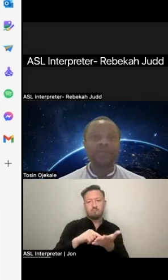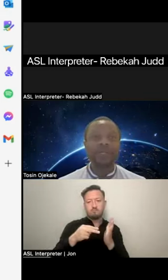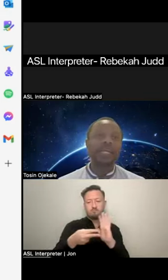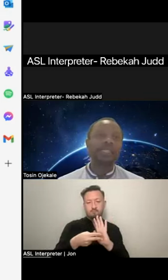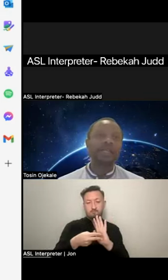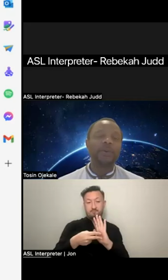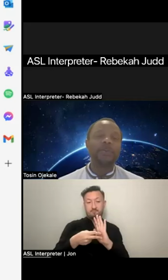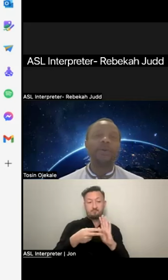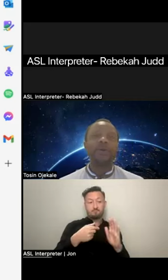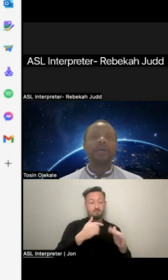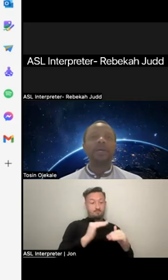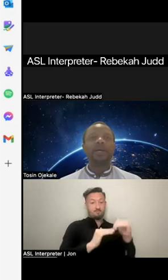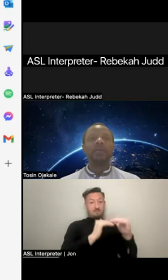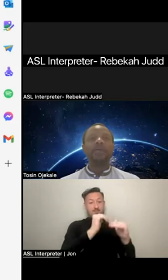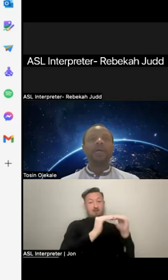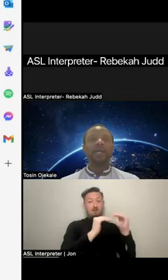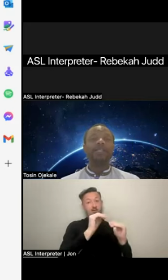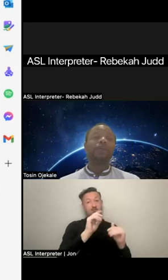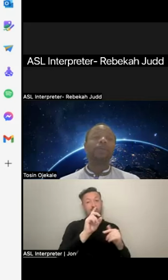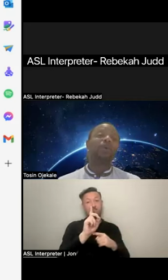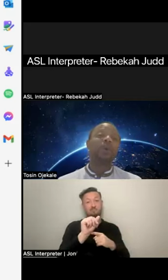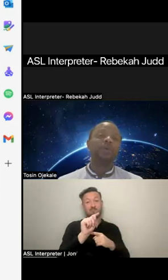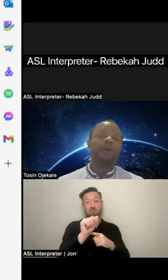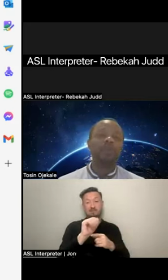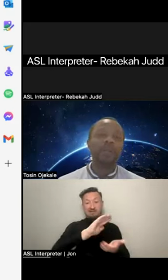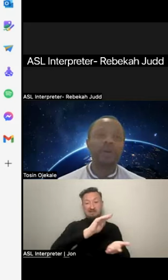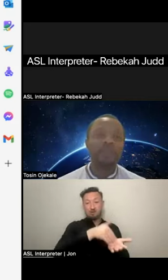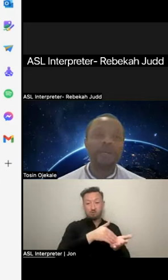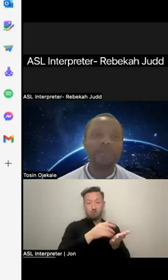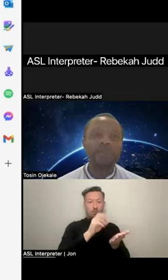when you are setting up your organization or when you